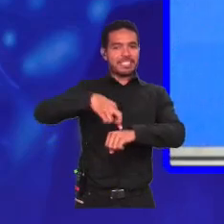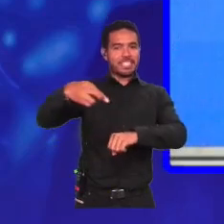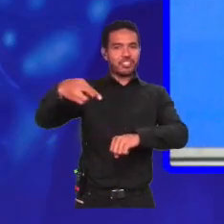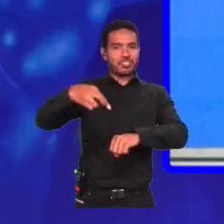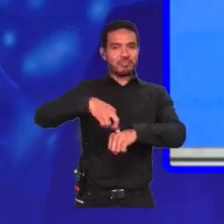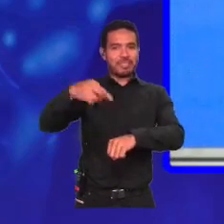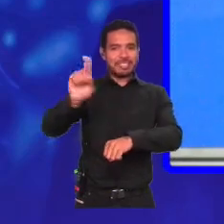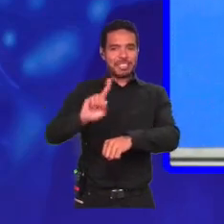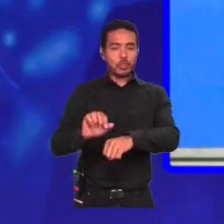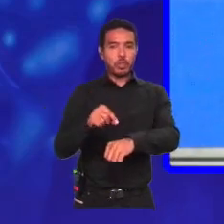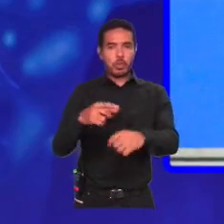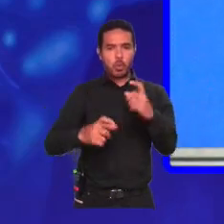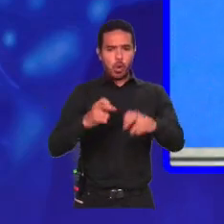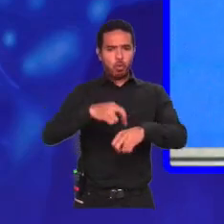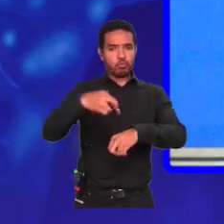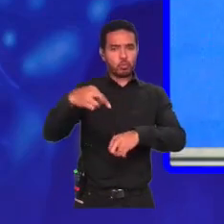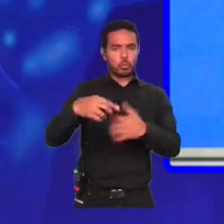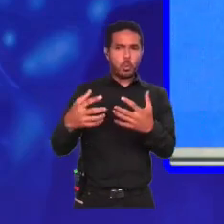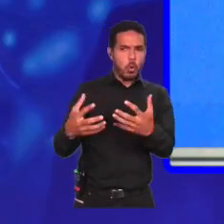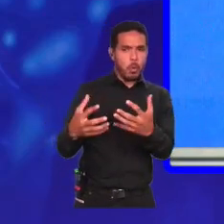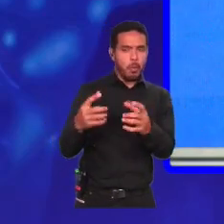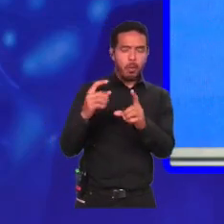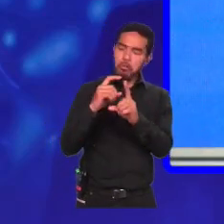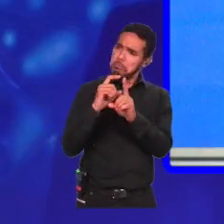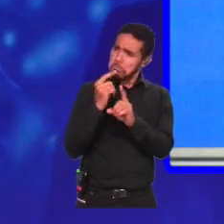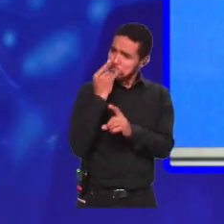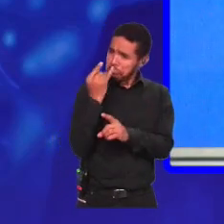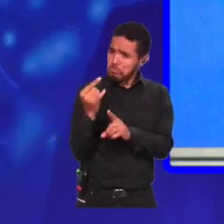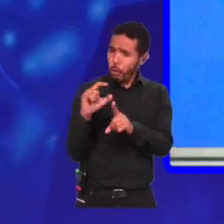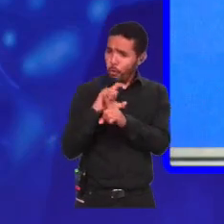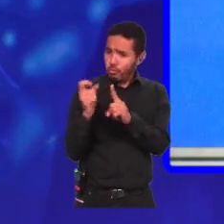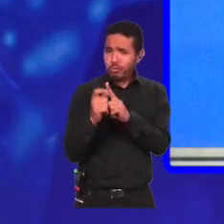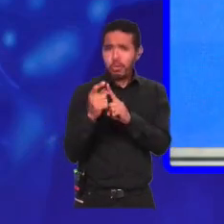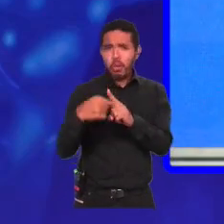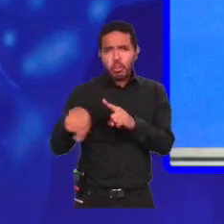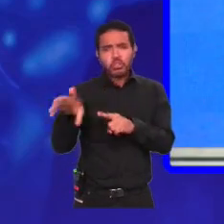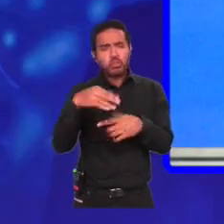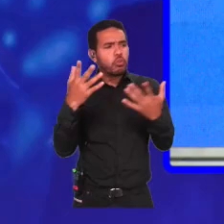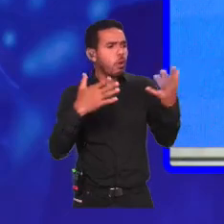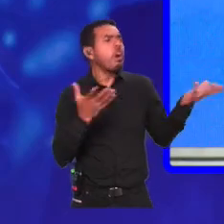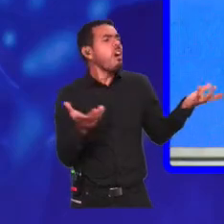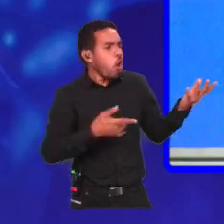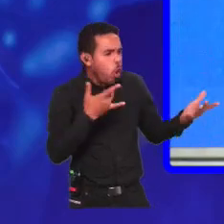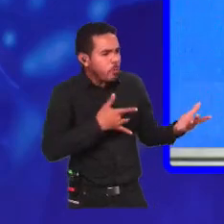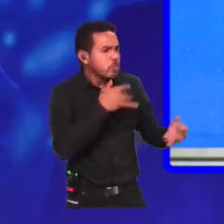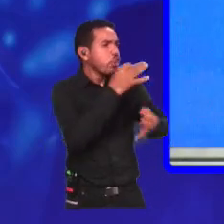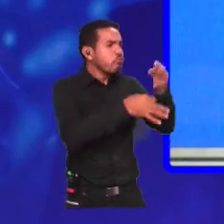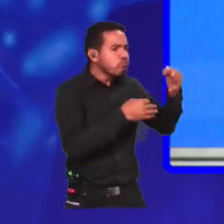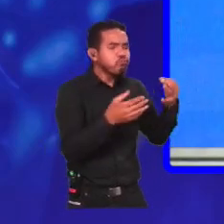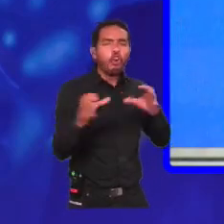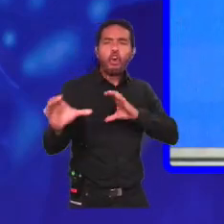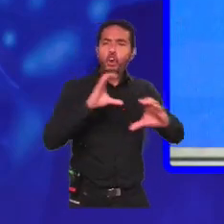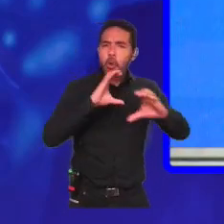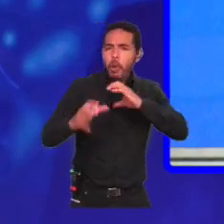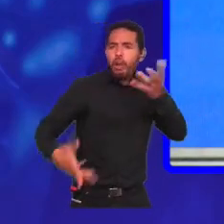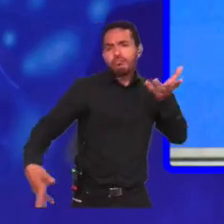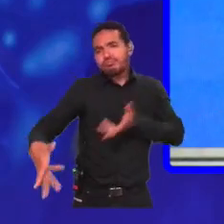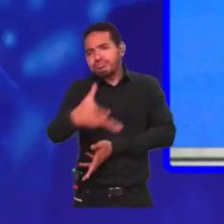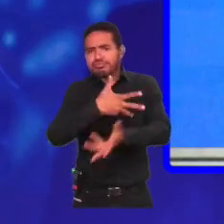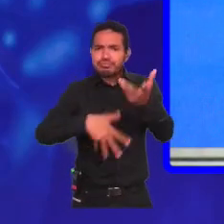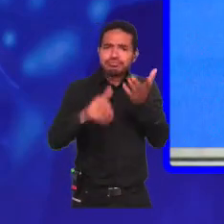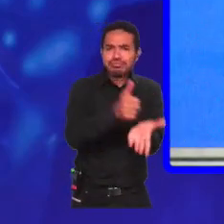culture carried through. Like people took care of each other, they created the communities of practice, they were always communicating, they were always helping each other.